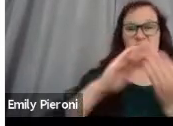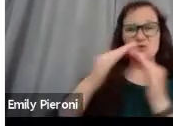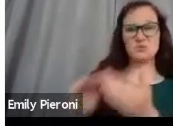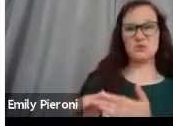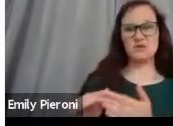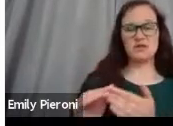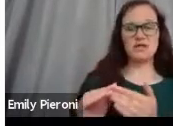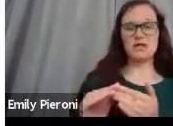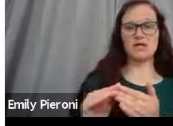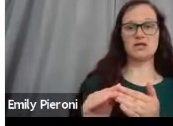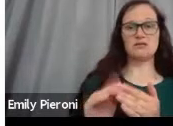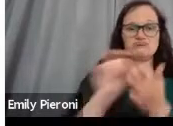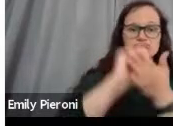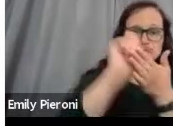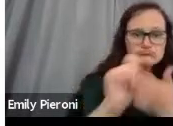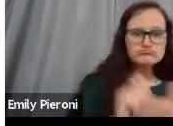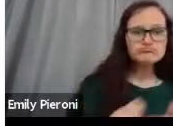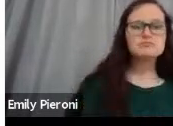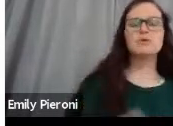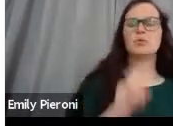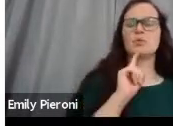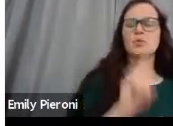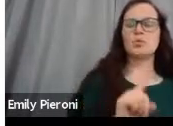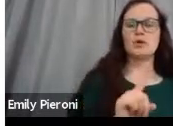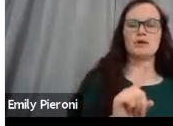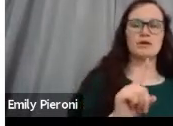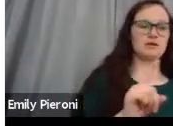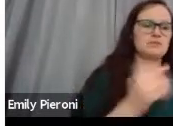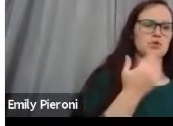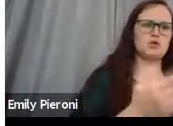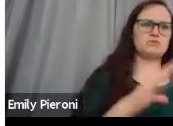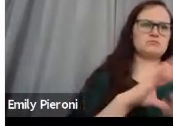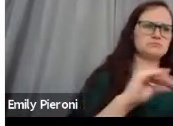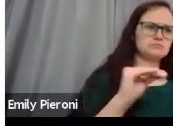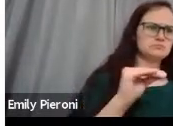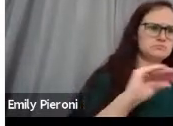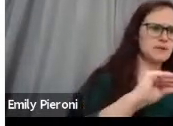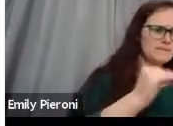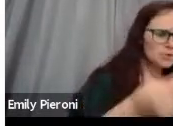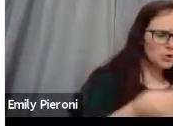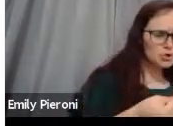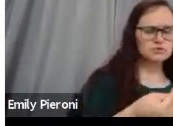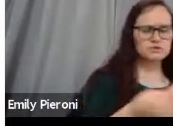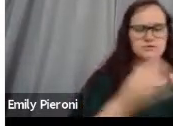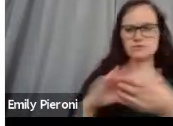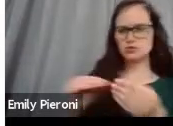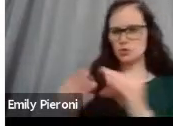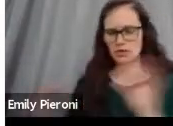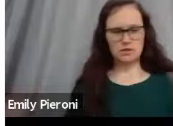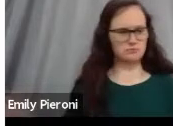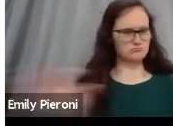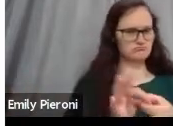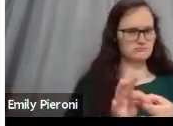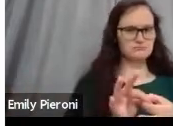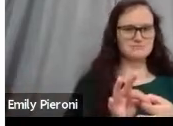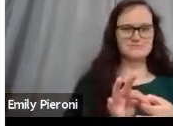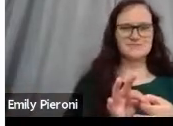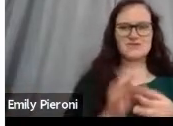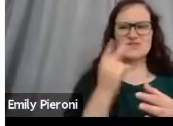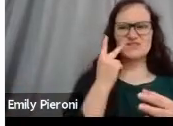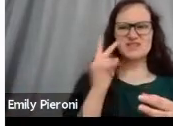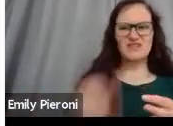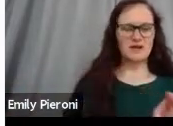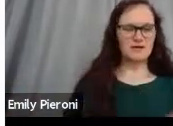of combining story with data. So if you've looked at the brochure or the story map, you see that they ask